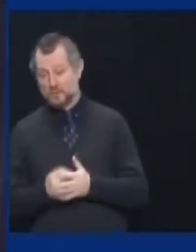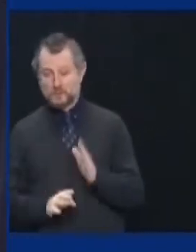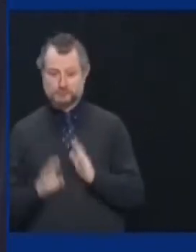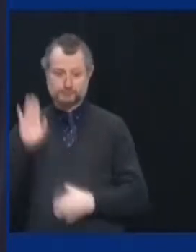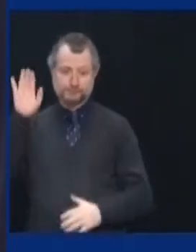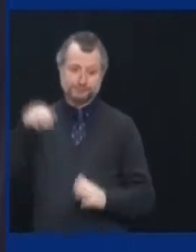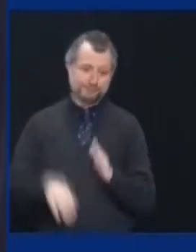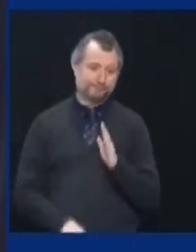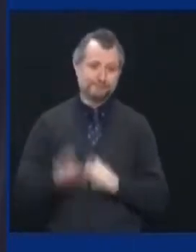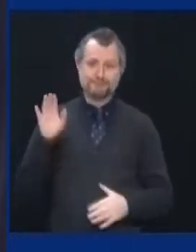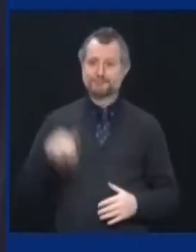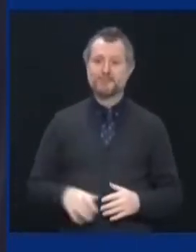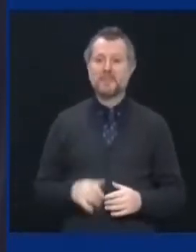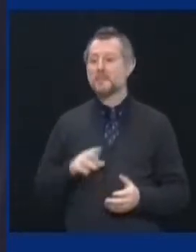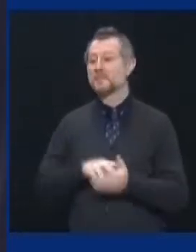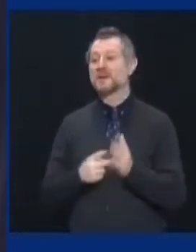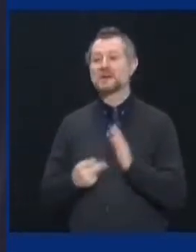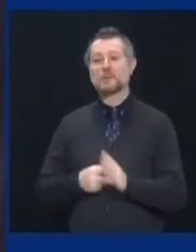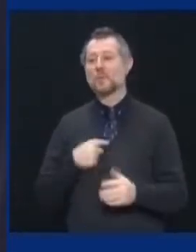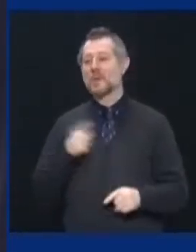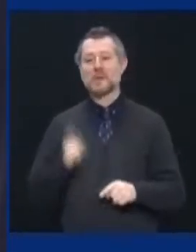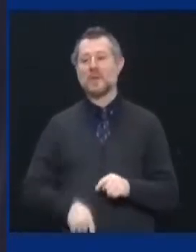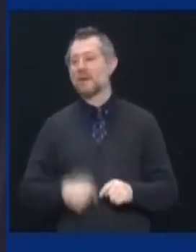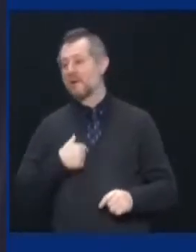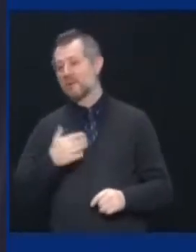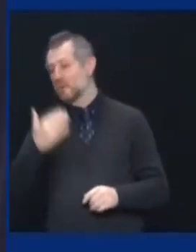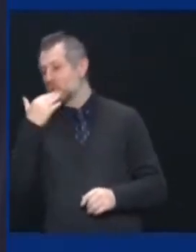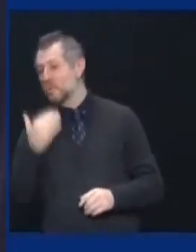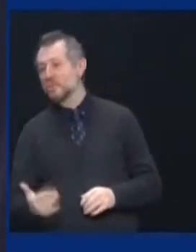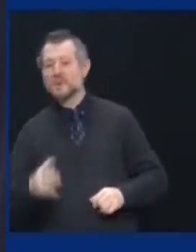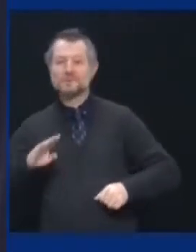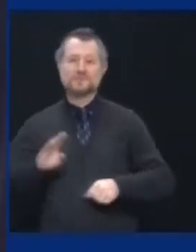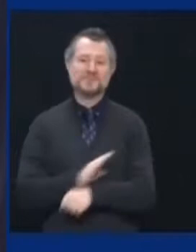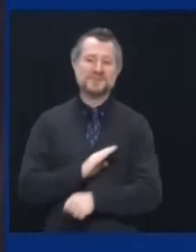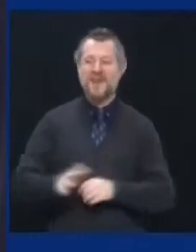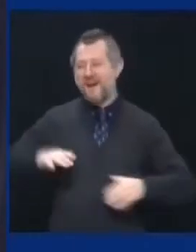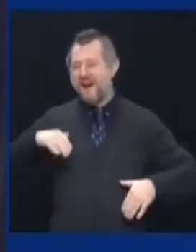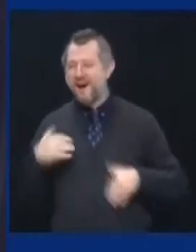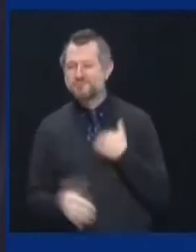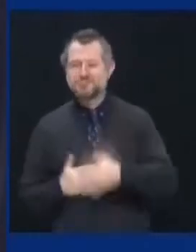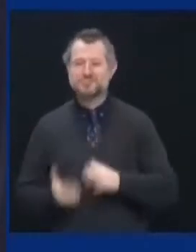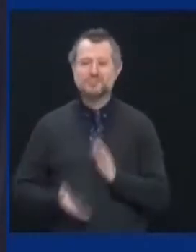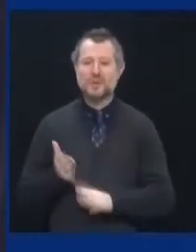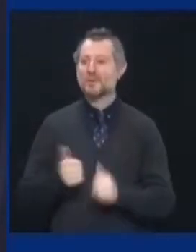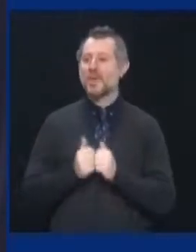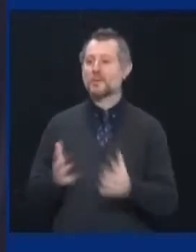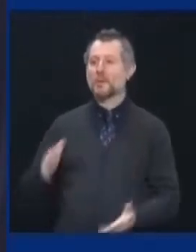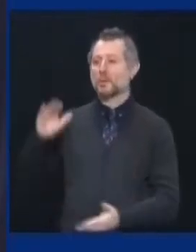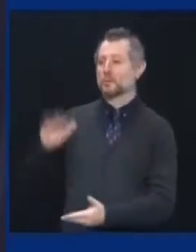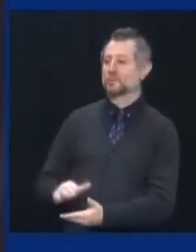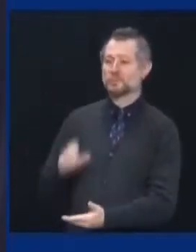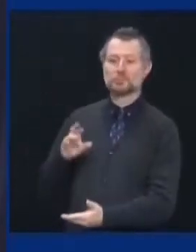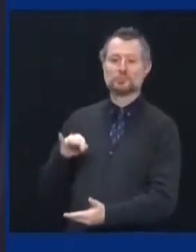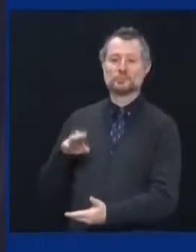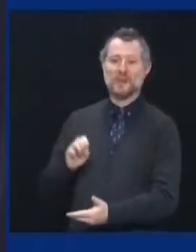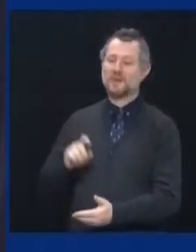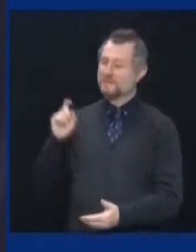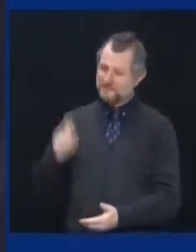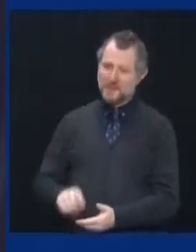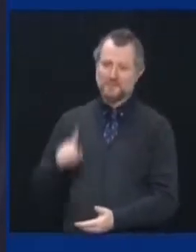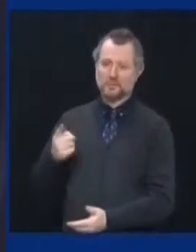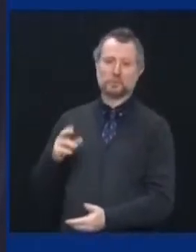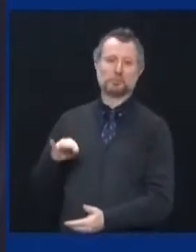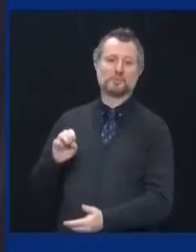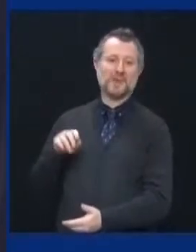not going to have a strong economy if you don't get the crime issue under control. I'm